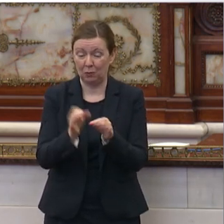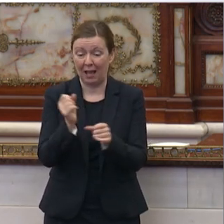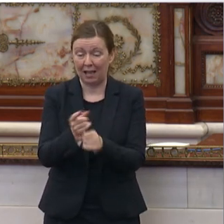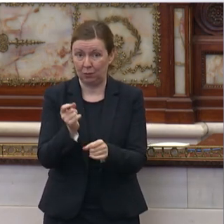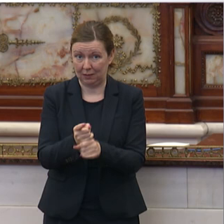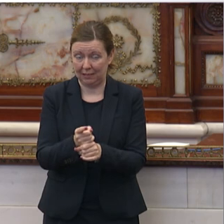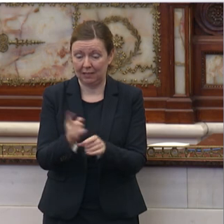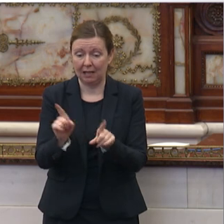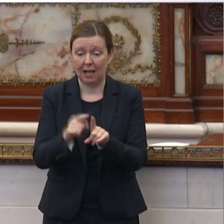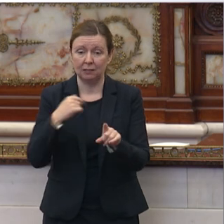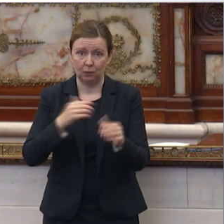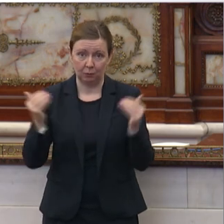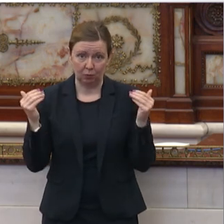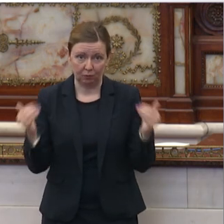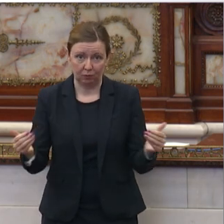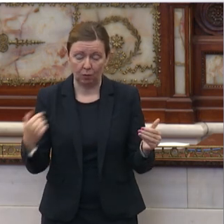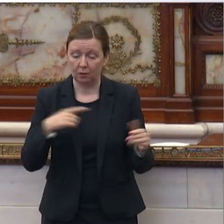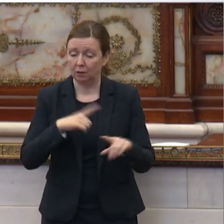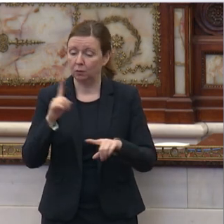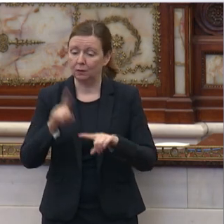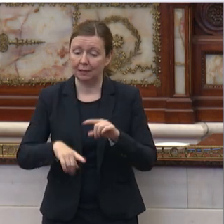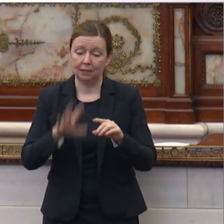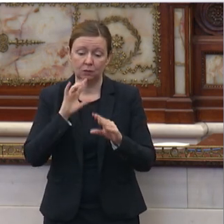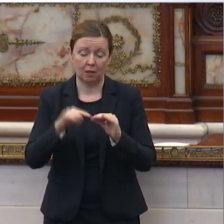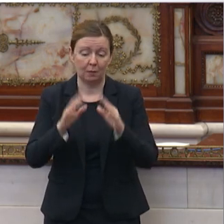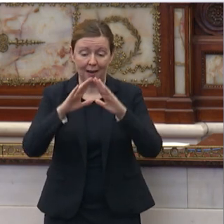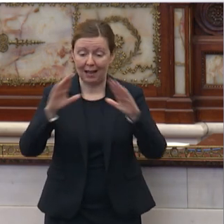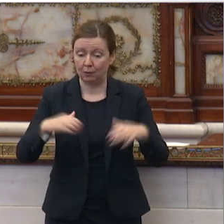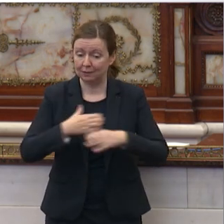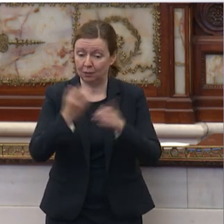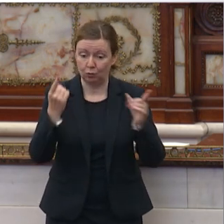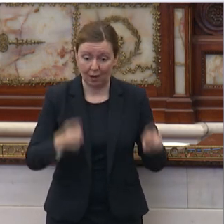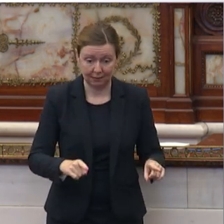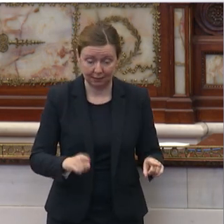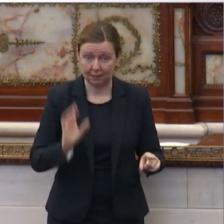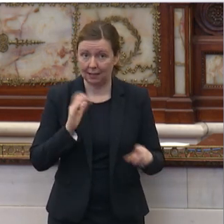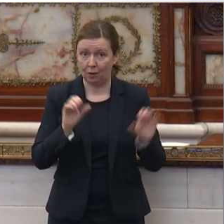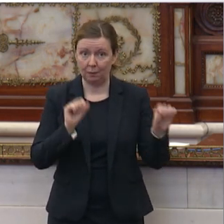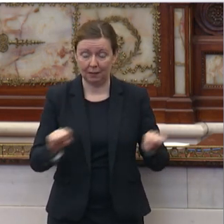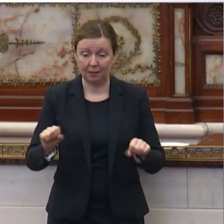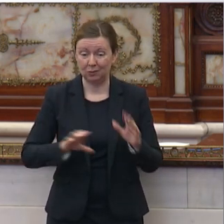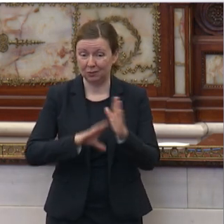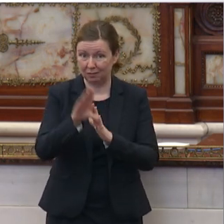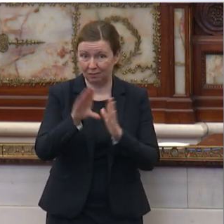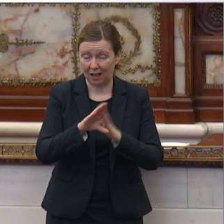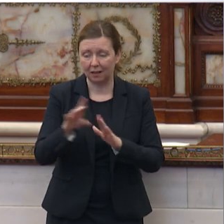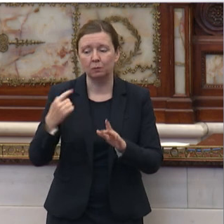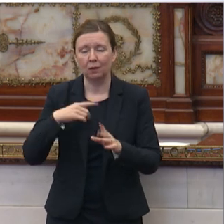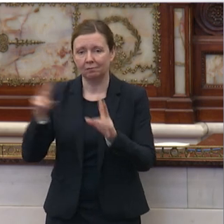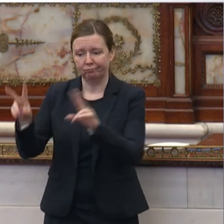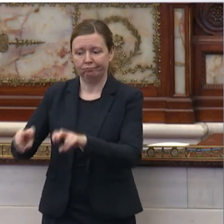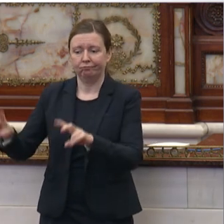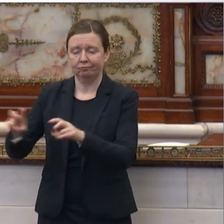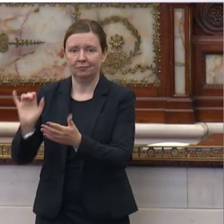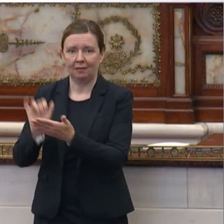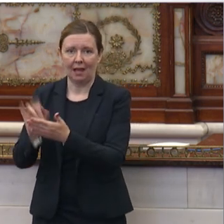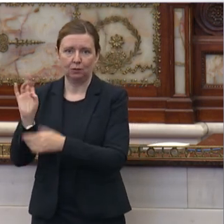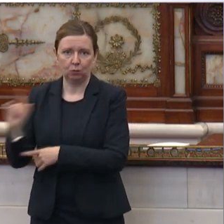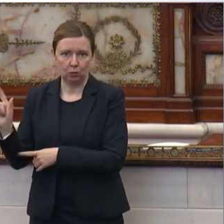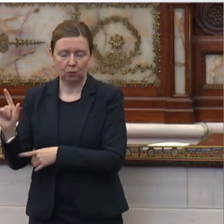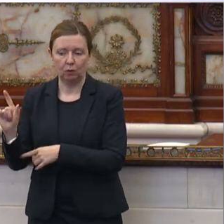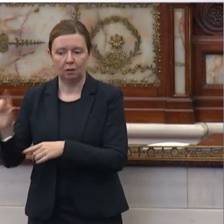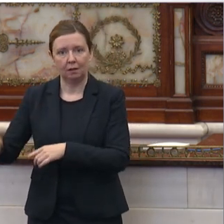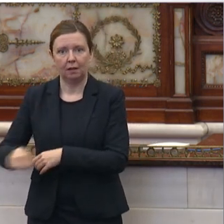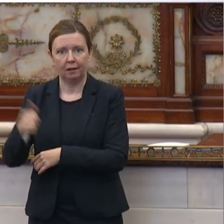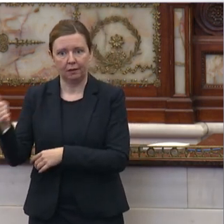as we move forward. We can't talk about a housing crisis and our ability to develop and not look at this tool as